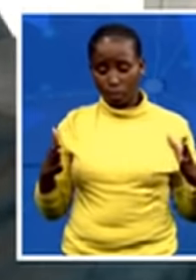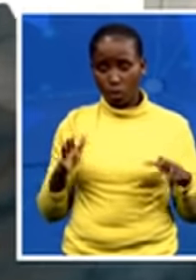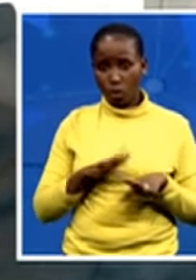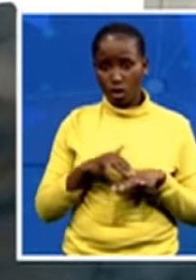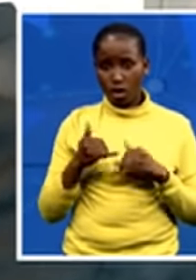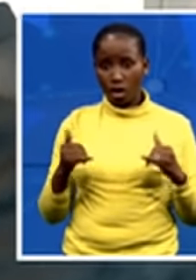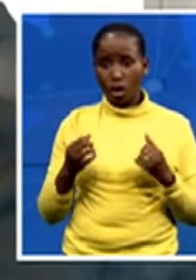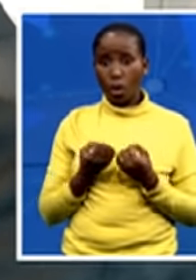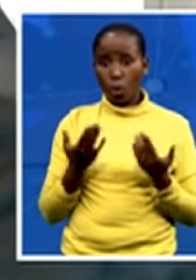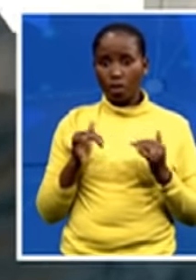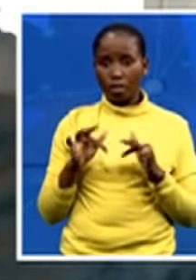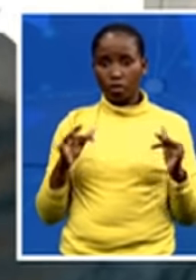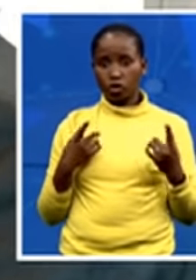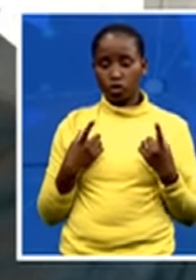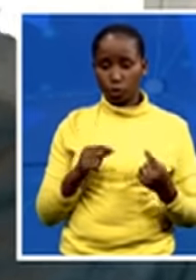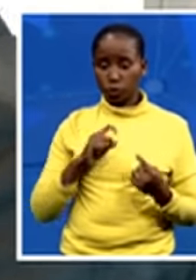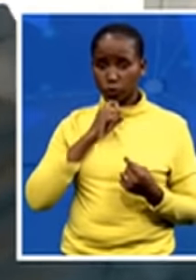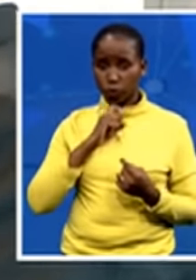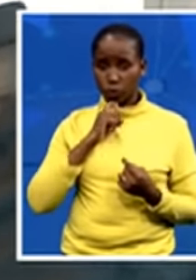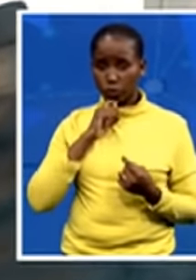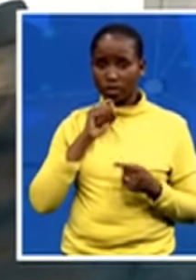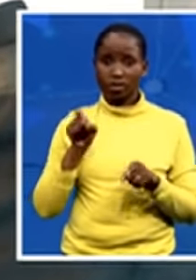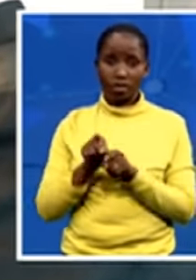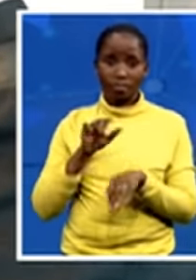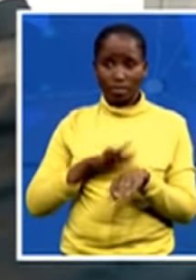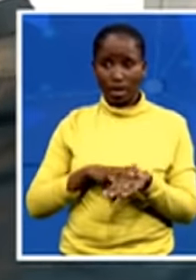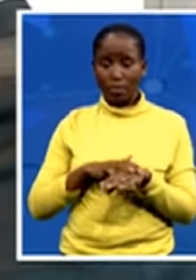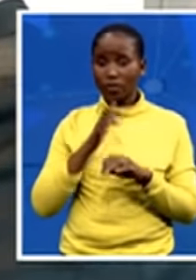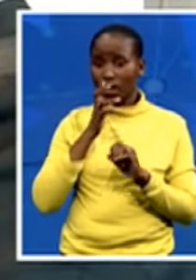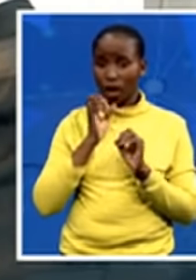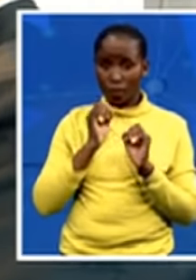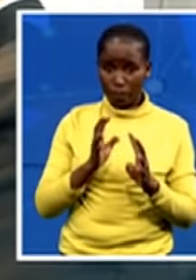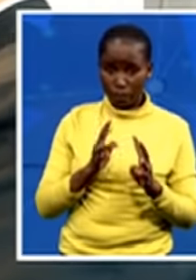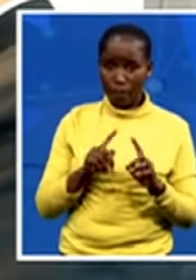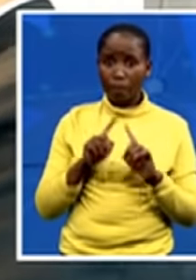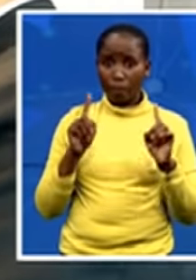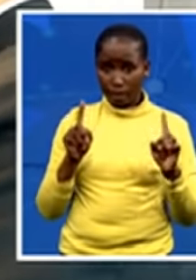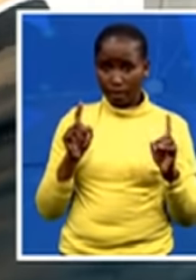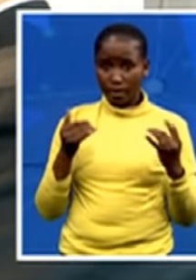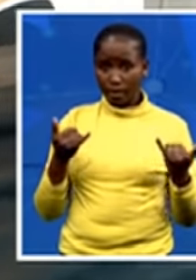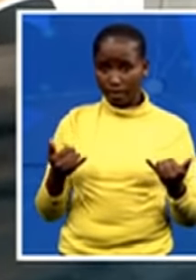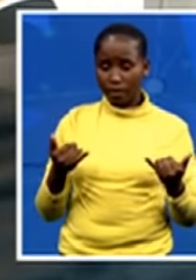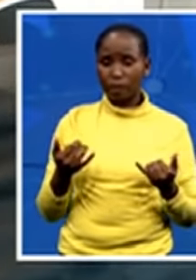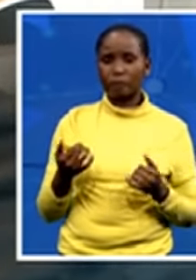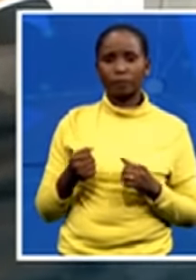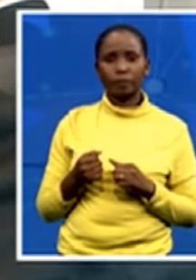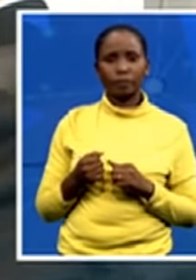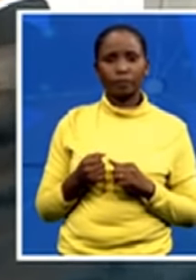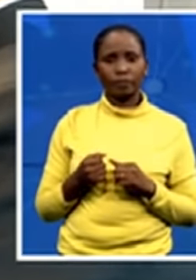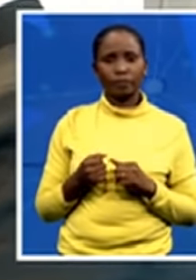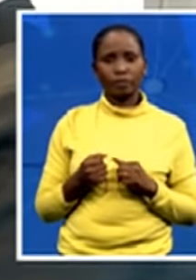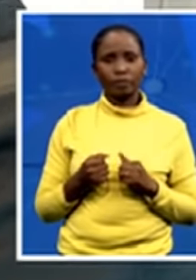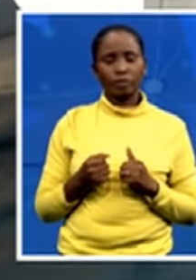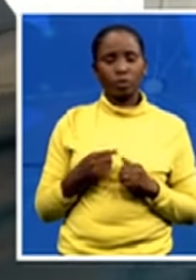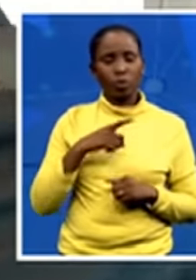all, we also take up a slot, but we also have a no-show. The reason why we then have this backlog